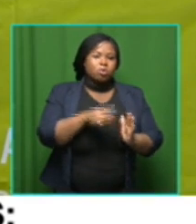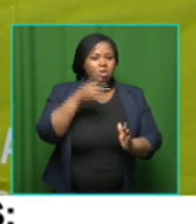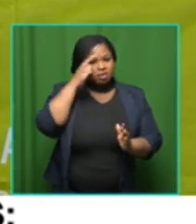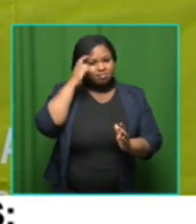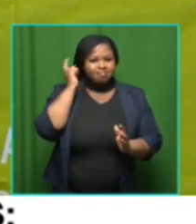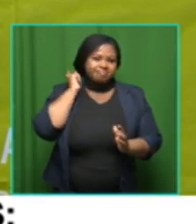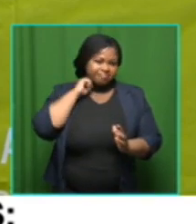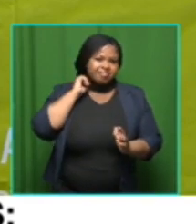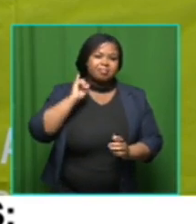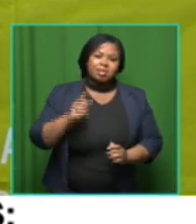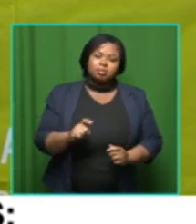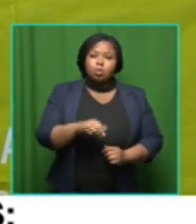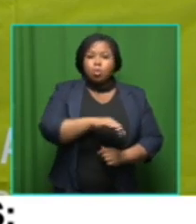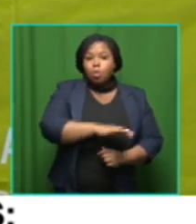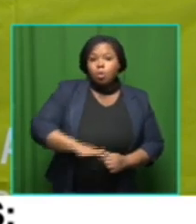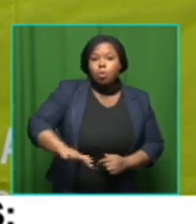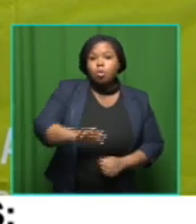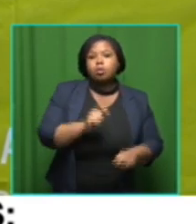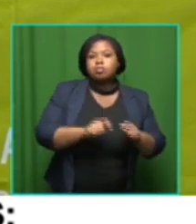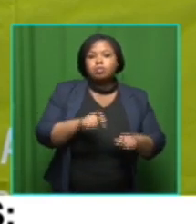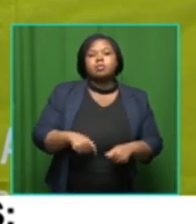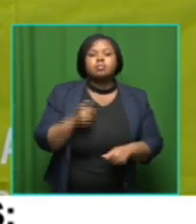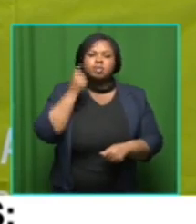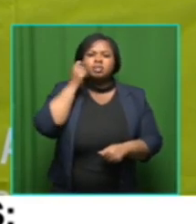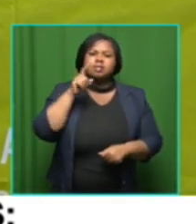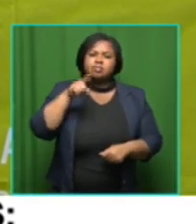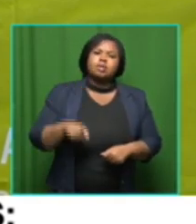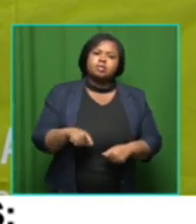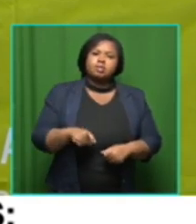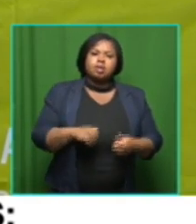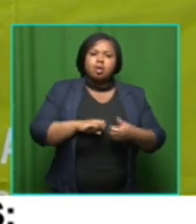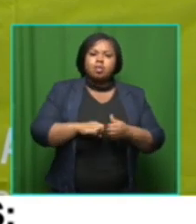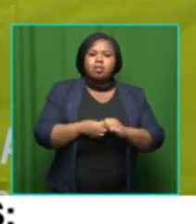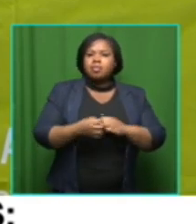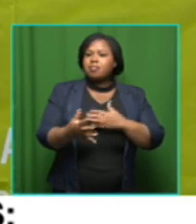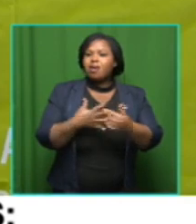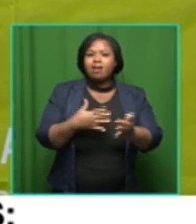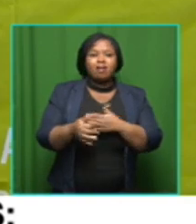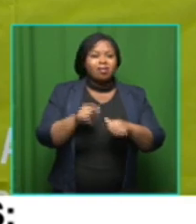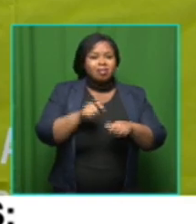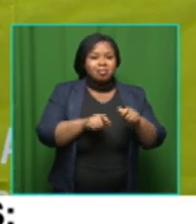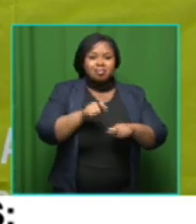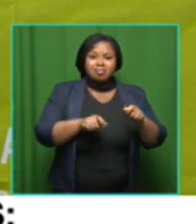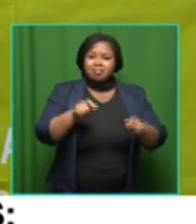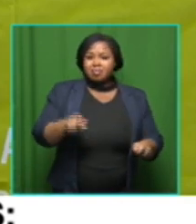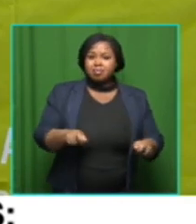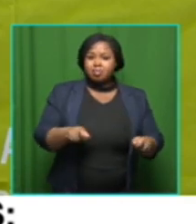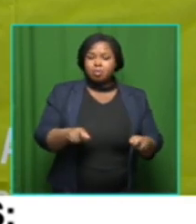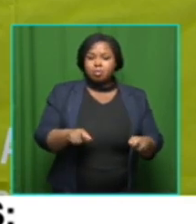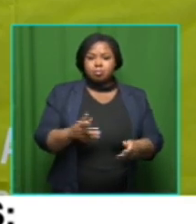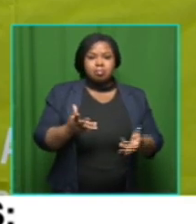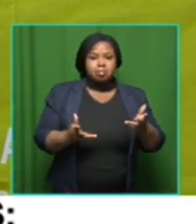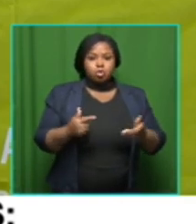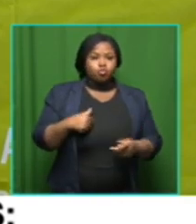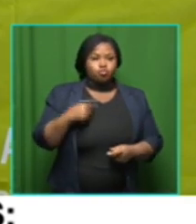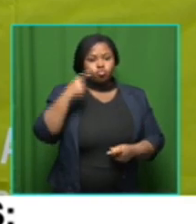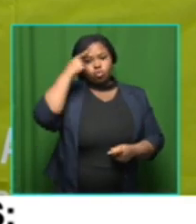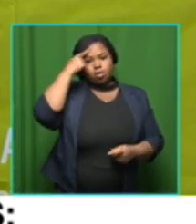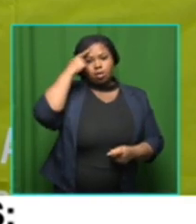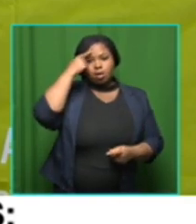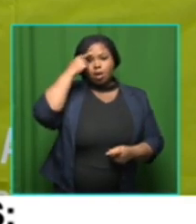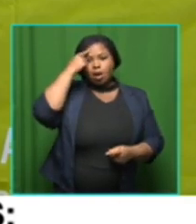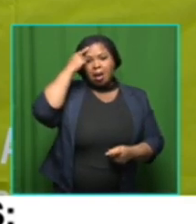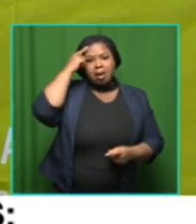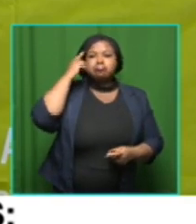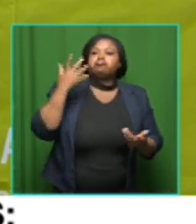that this is a problem for everybody. Any kind of thinking that if you